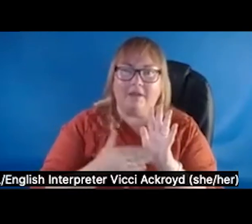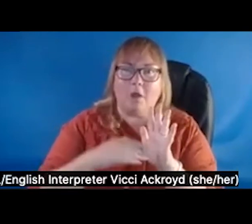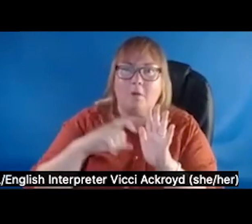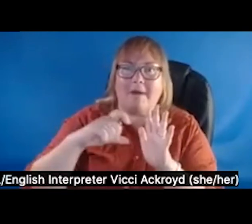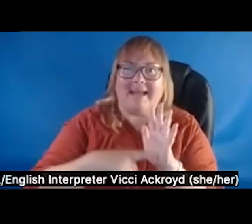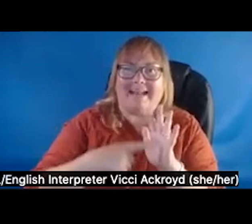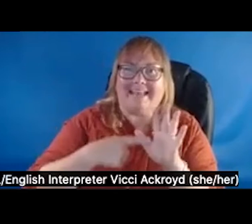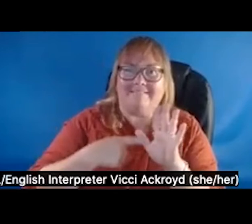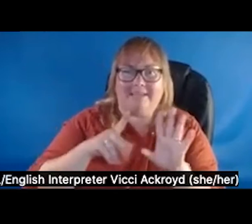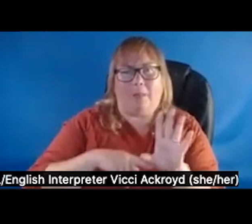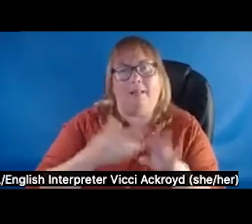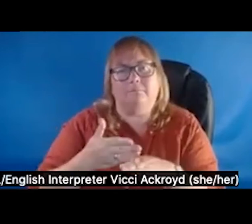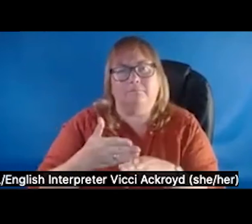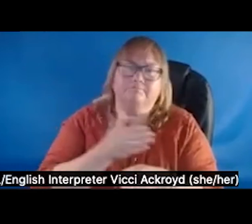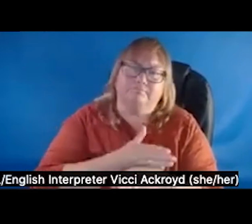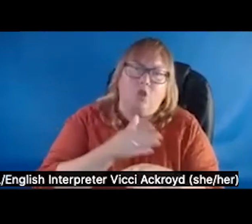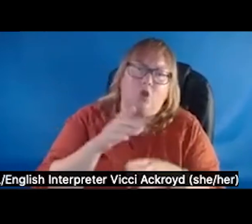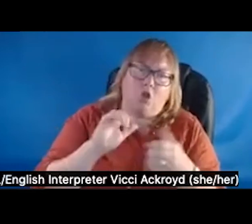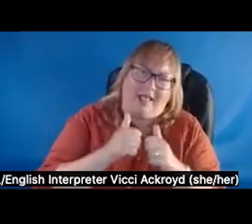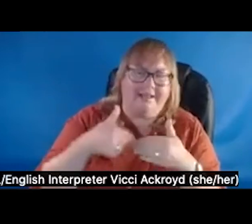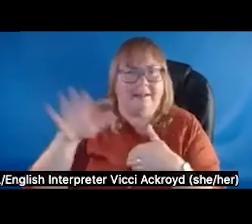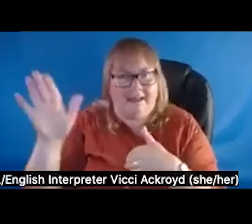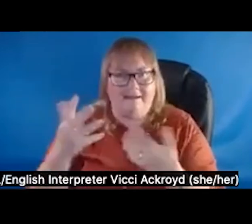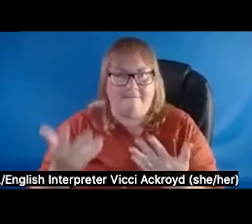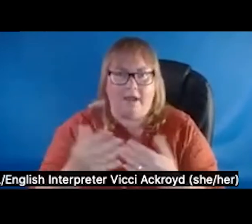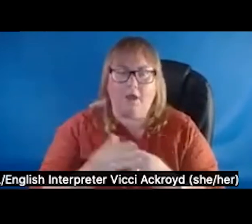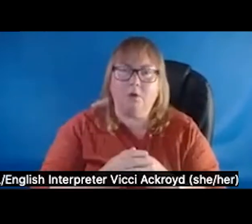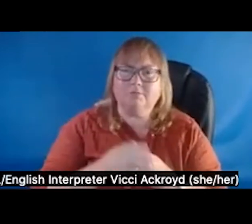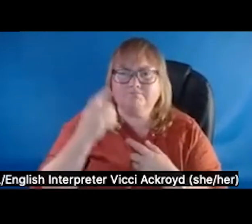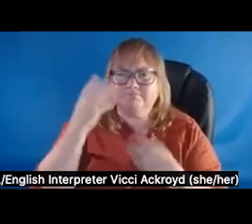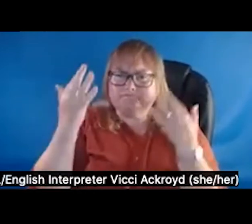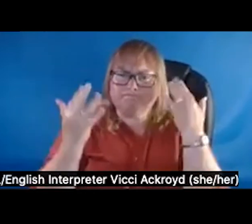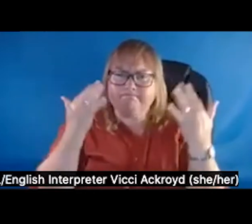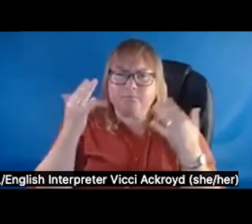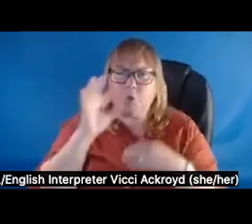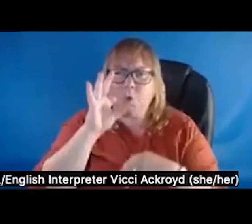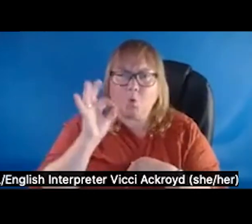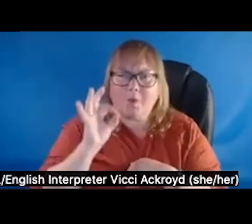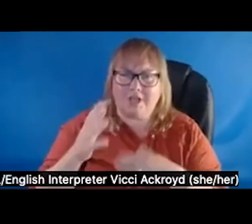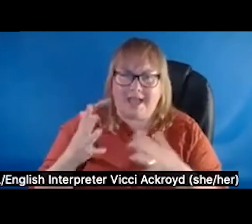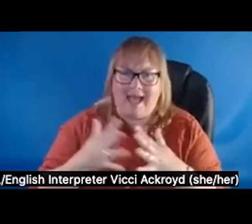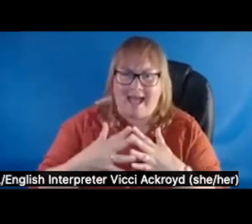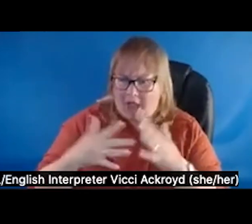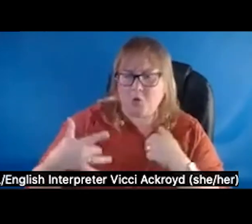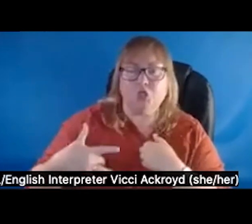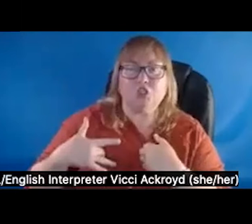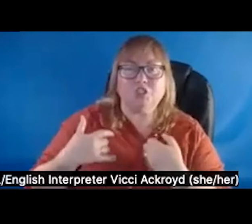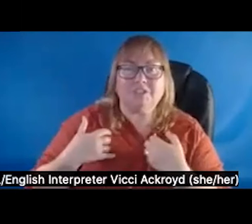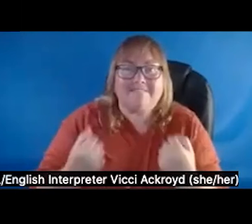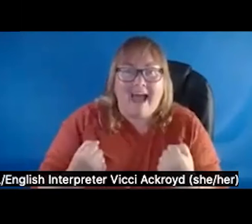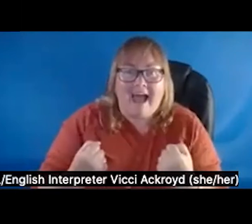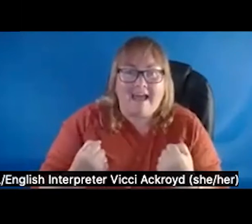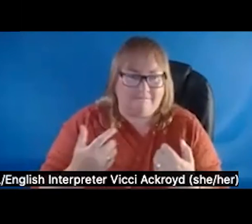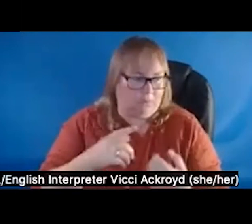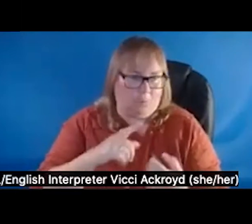colleague, had been thinking about all of these questions of surviving at a very difficult